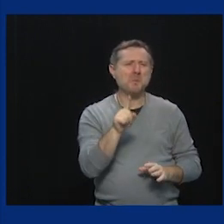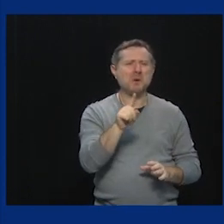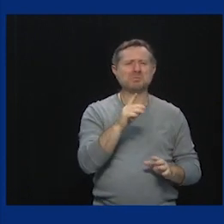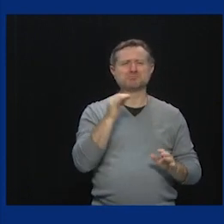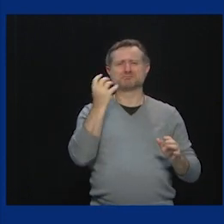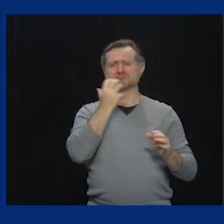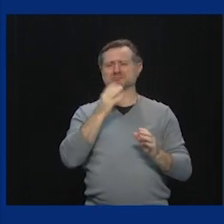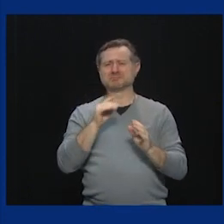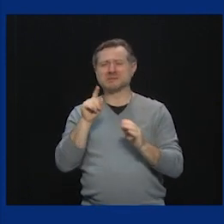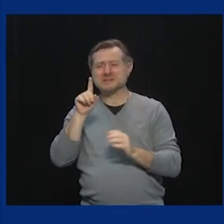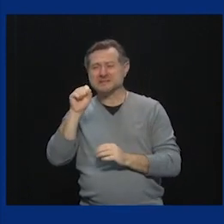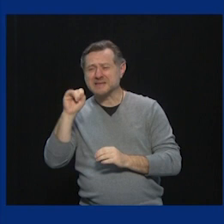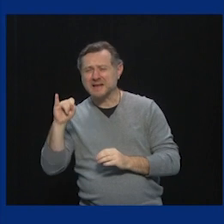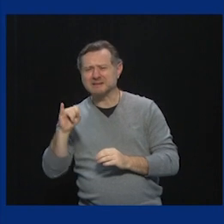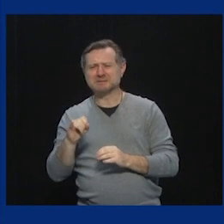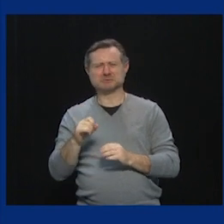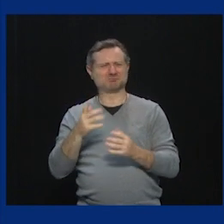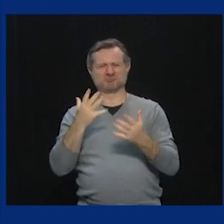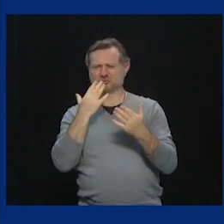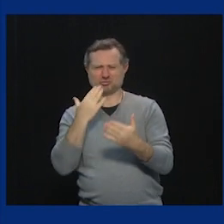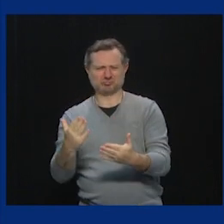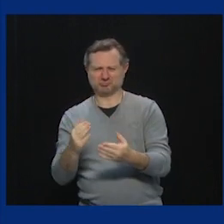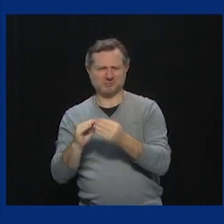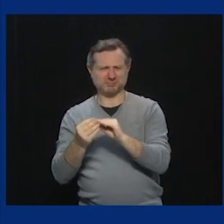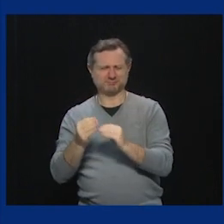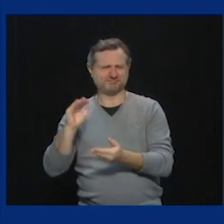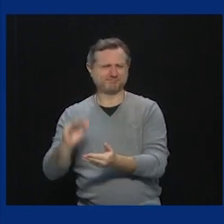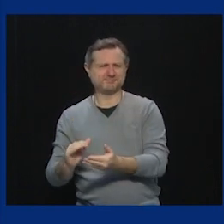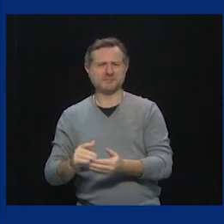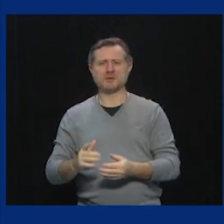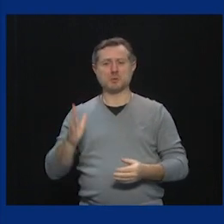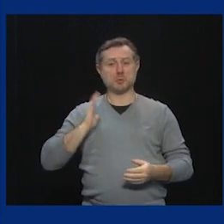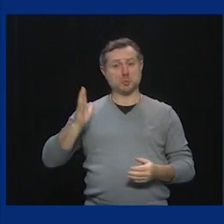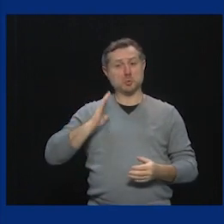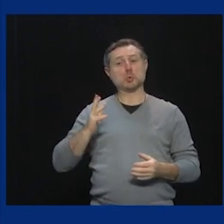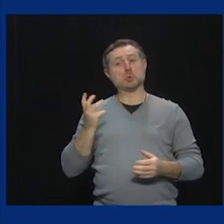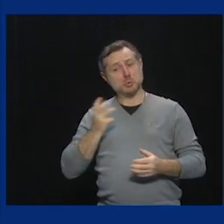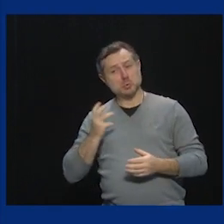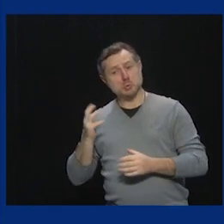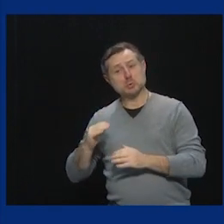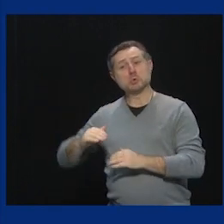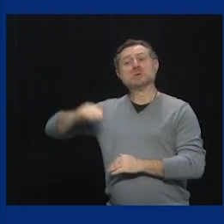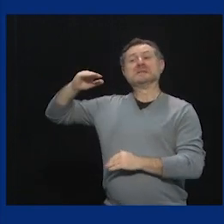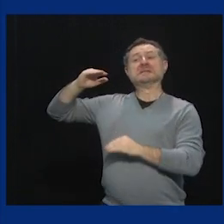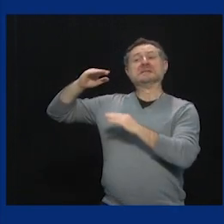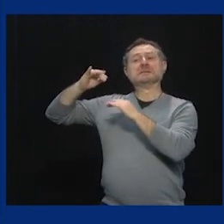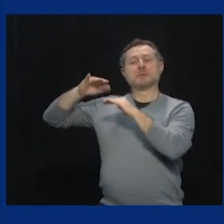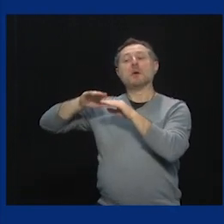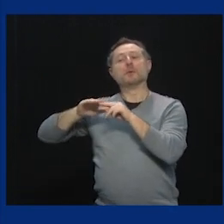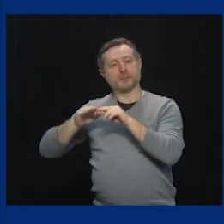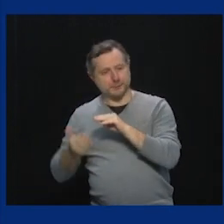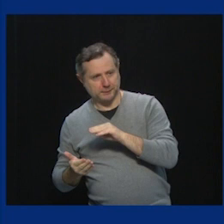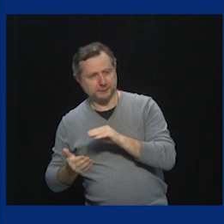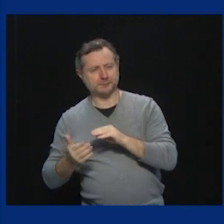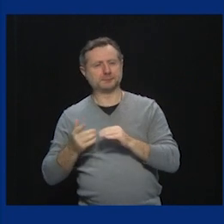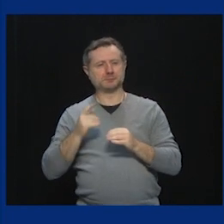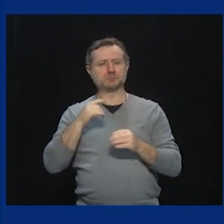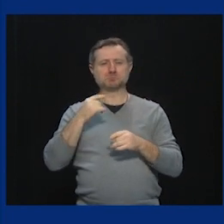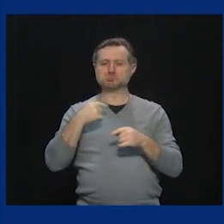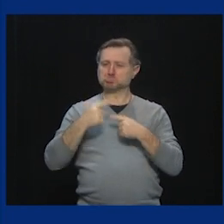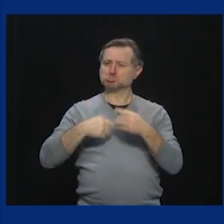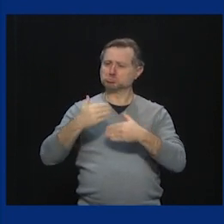Island is doing very well, in particular, given that they had been quite a bit higher in the past. So we're making good progress there.